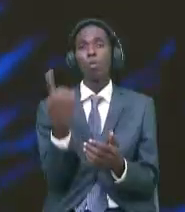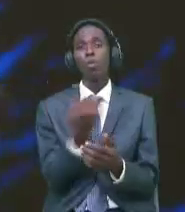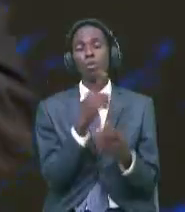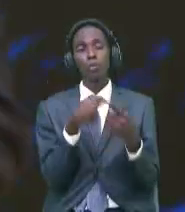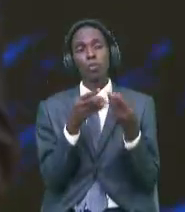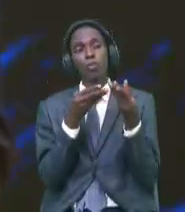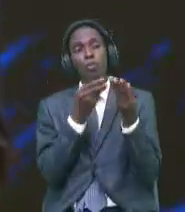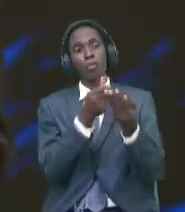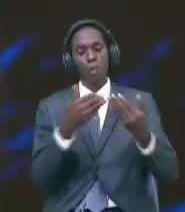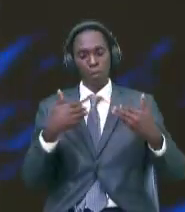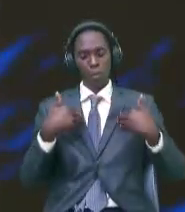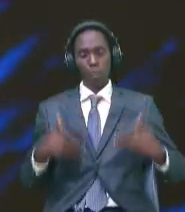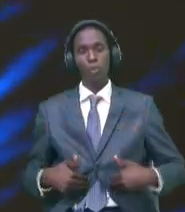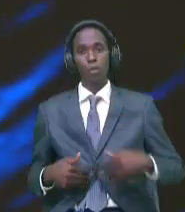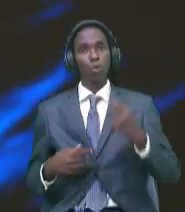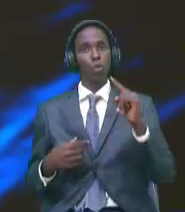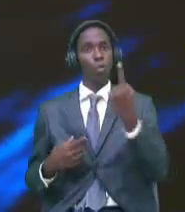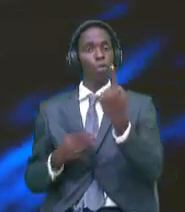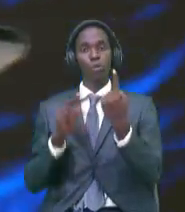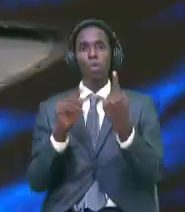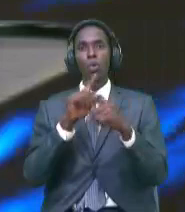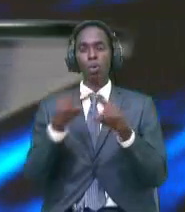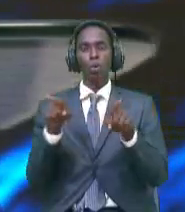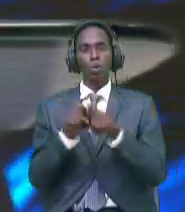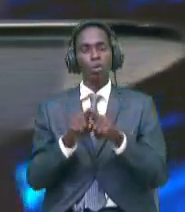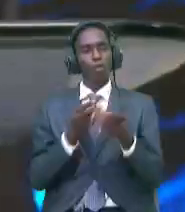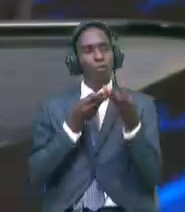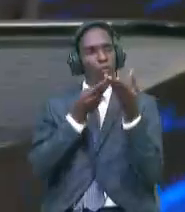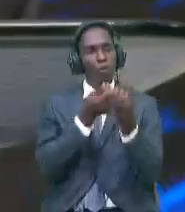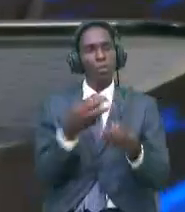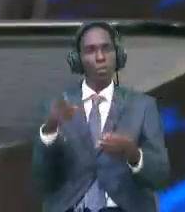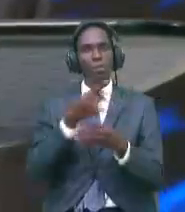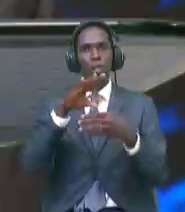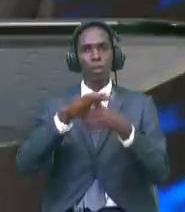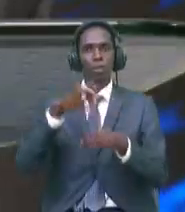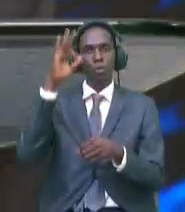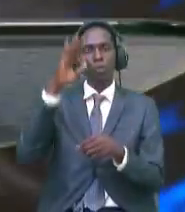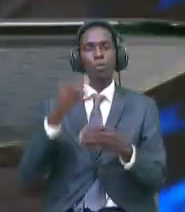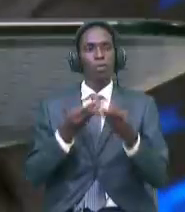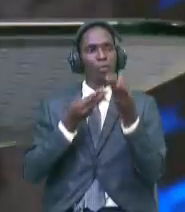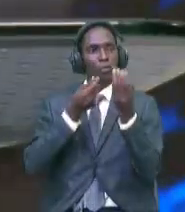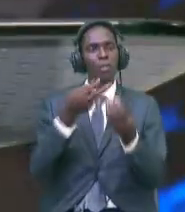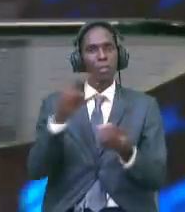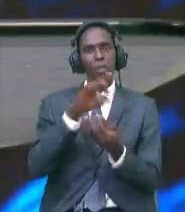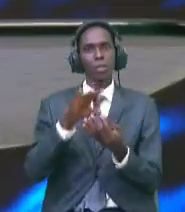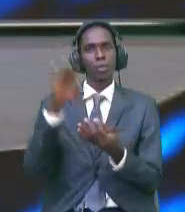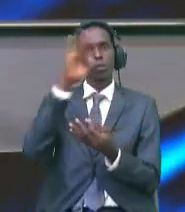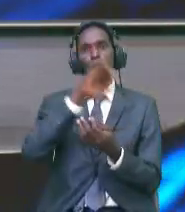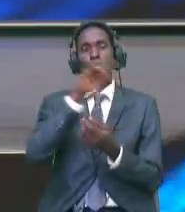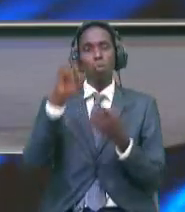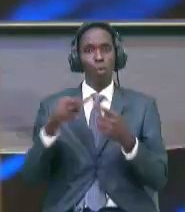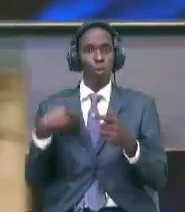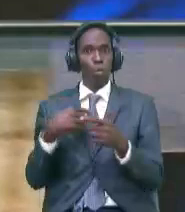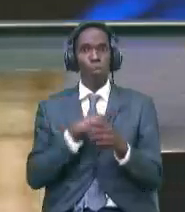body, to feed their soul, and to feed their spirit, and to lift them up, and to encourage them, and to strengthen them. When we do